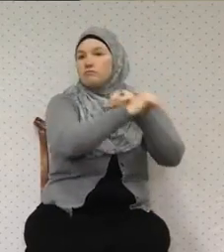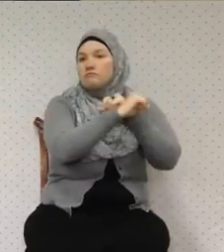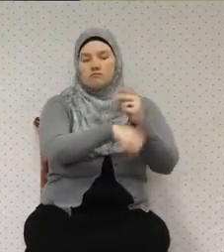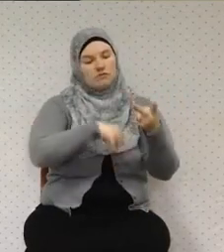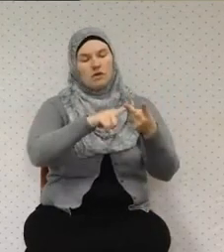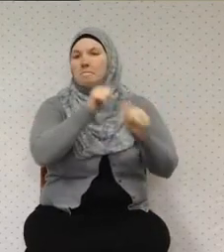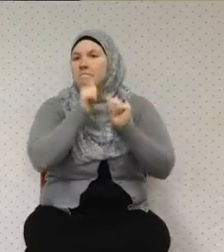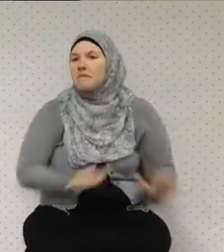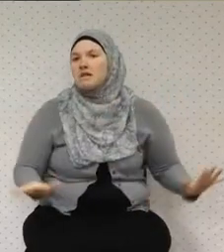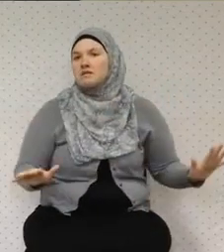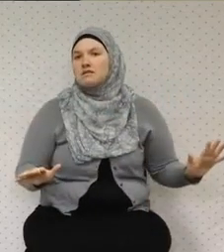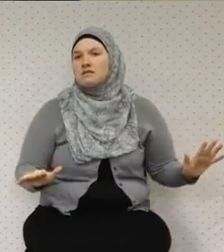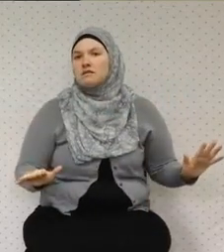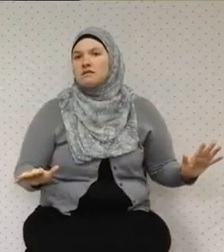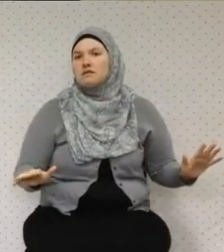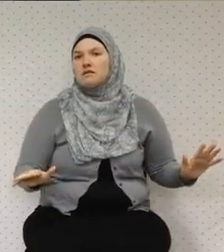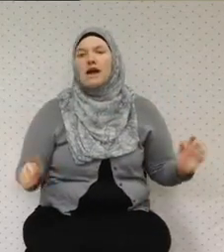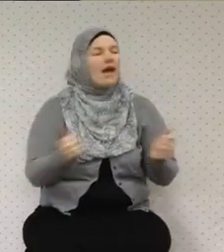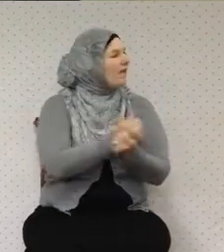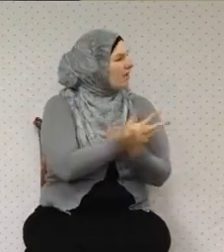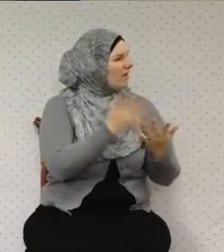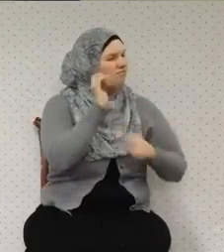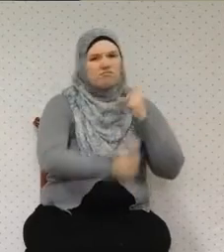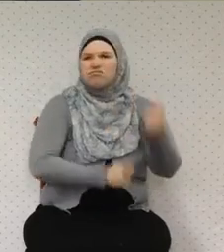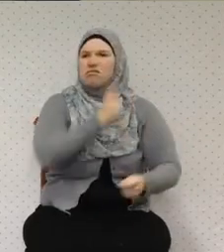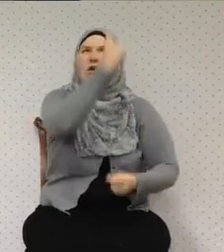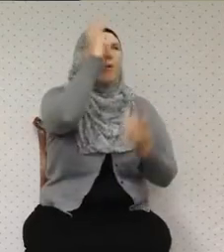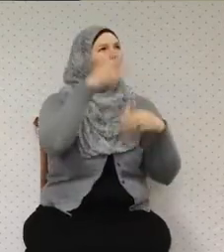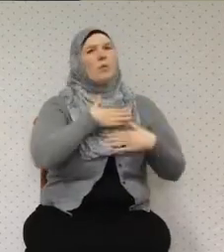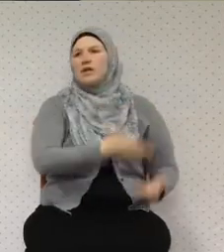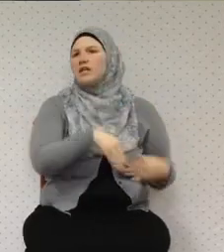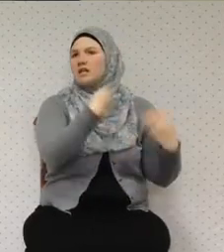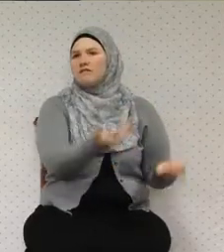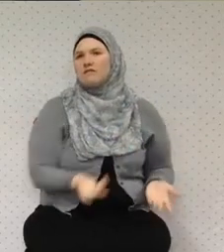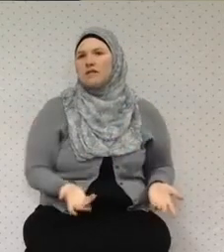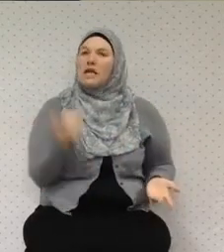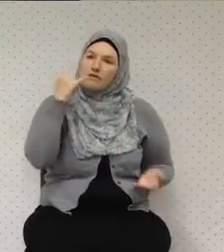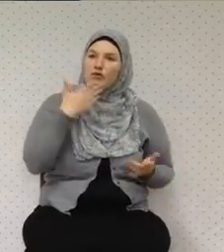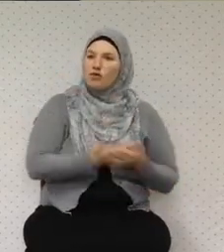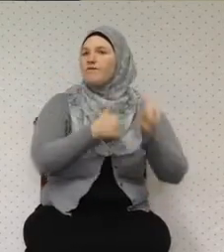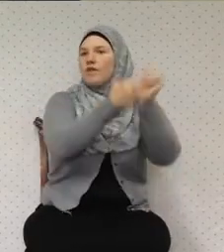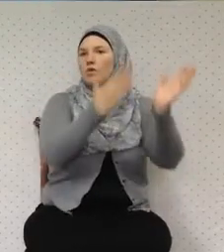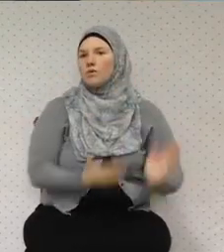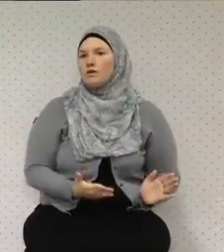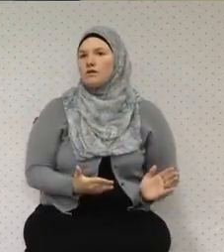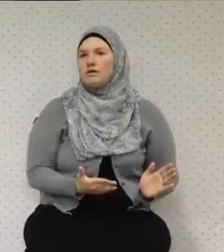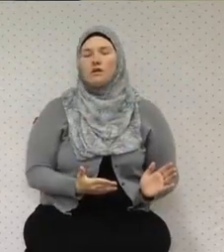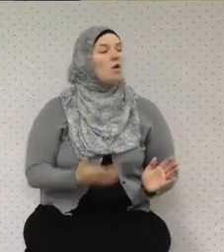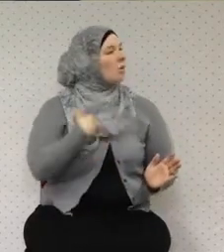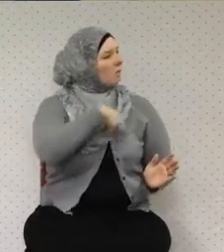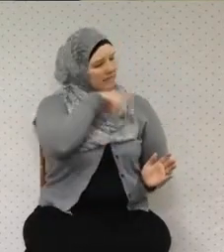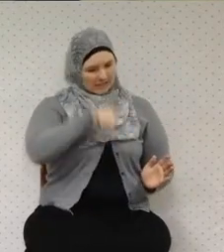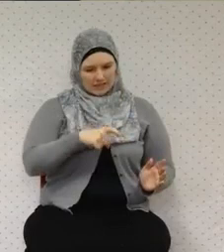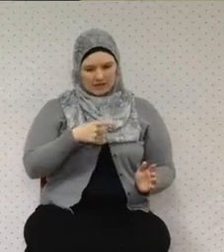provision, everything and more than what you may ask for. So what we need to do is to